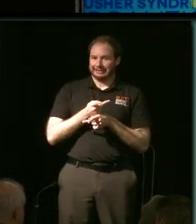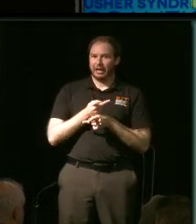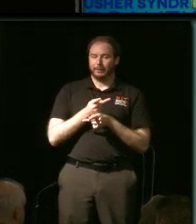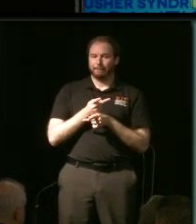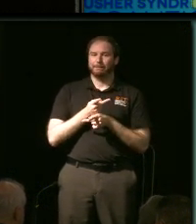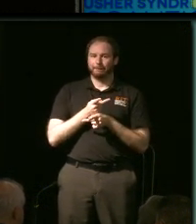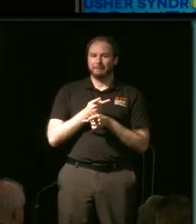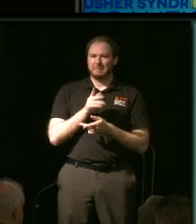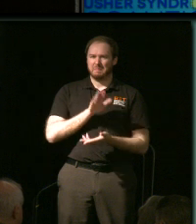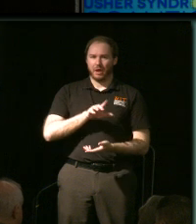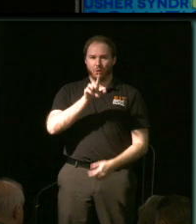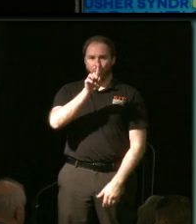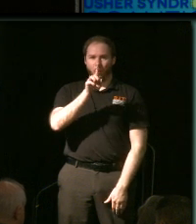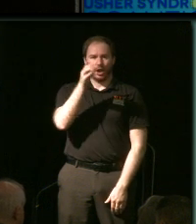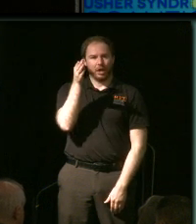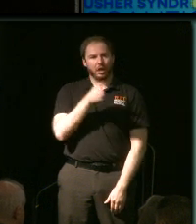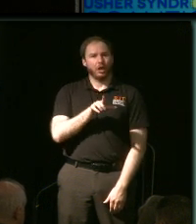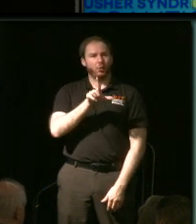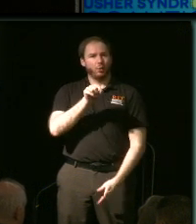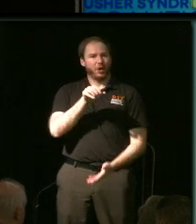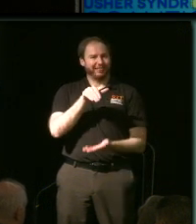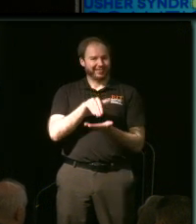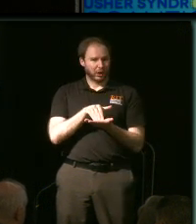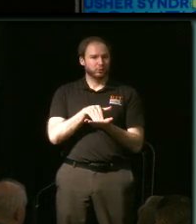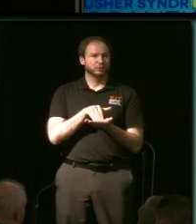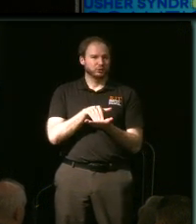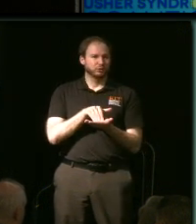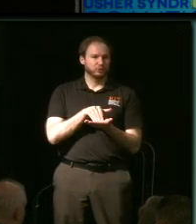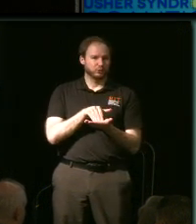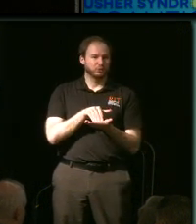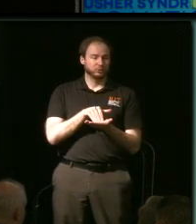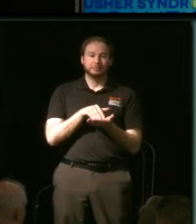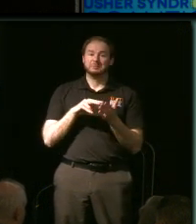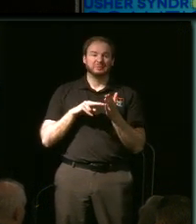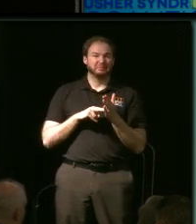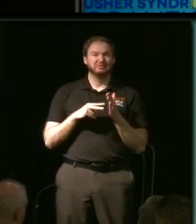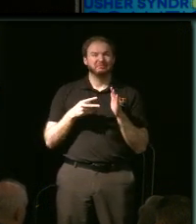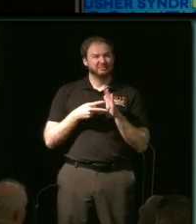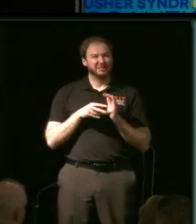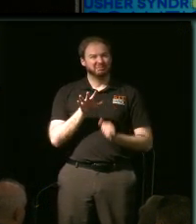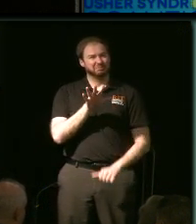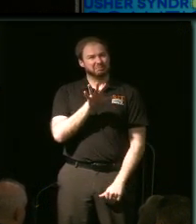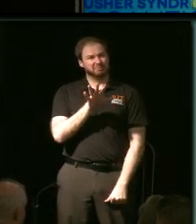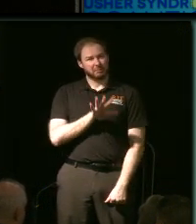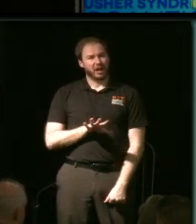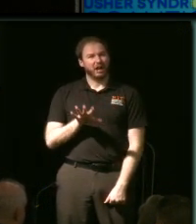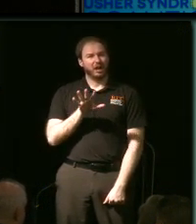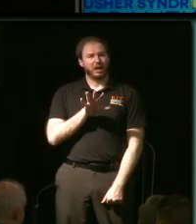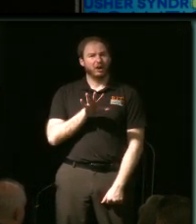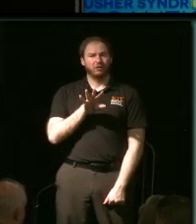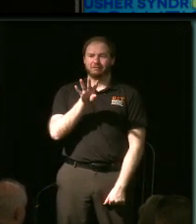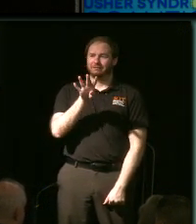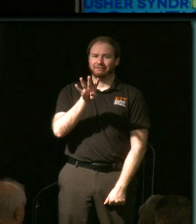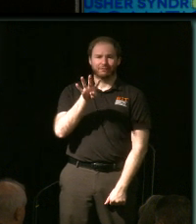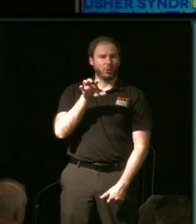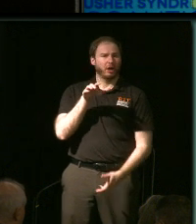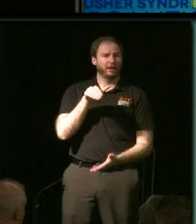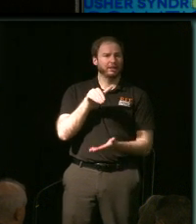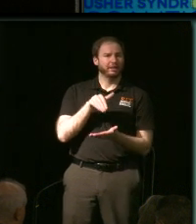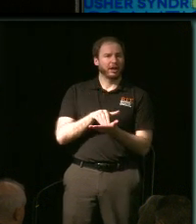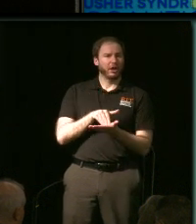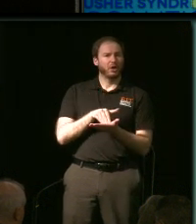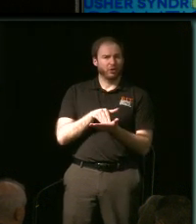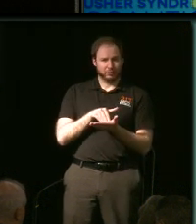about 1 in 20,000 individuals, which means there's approximately